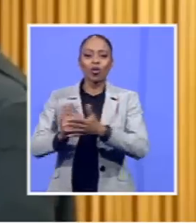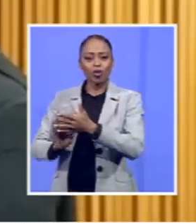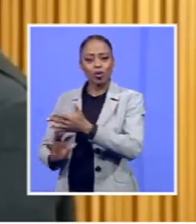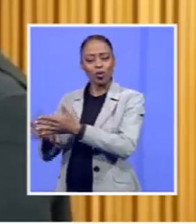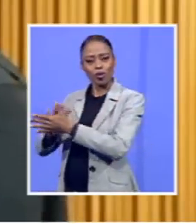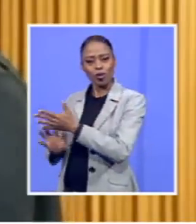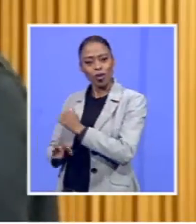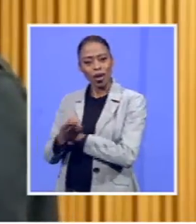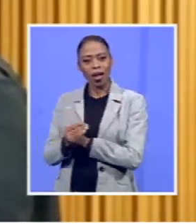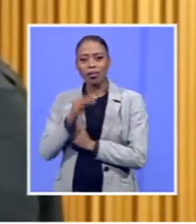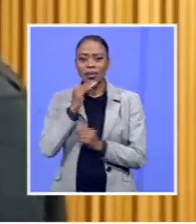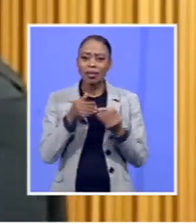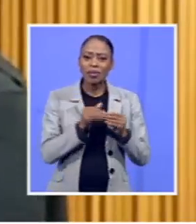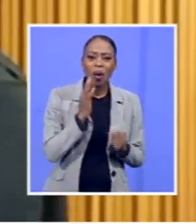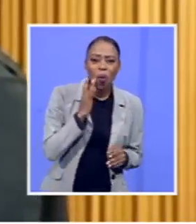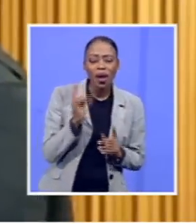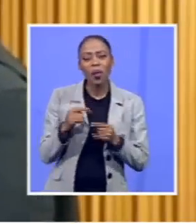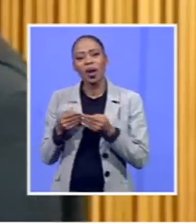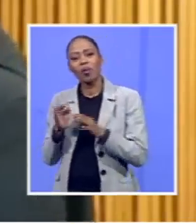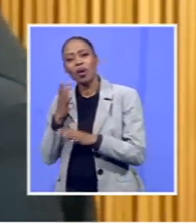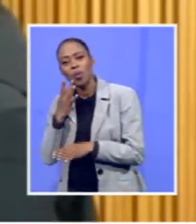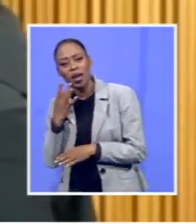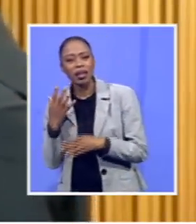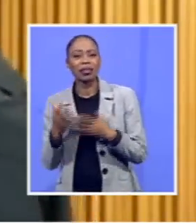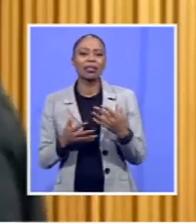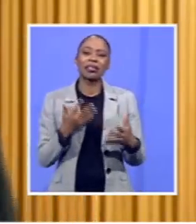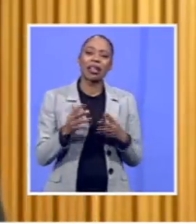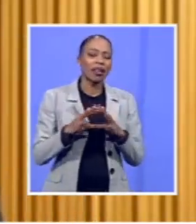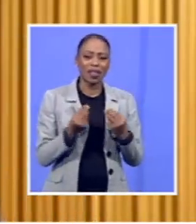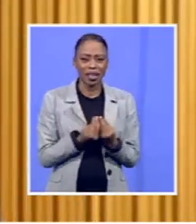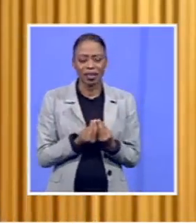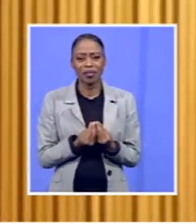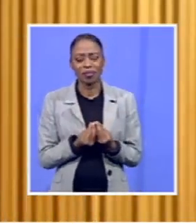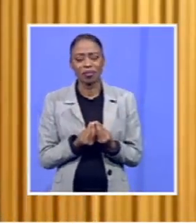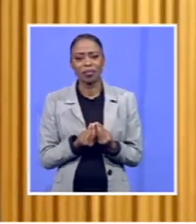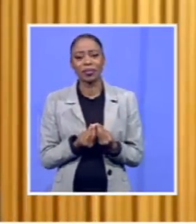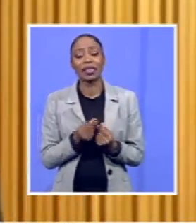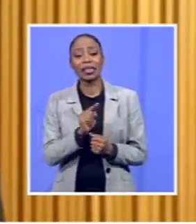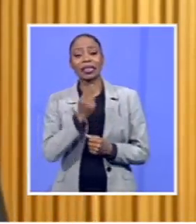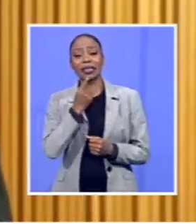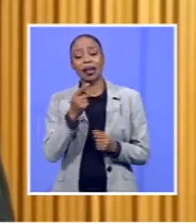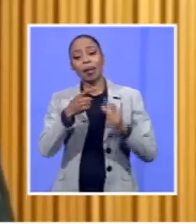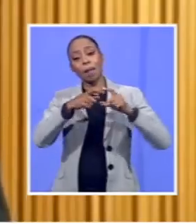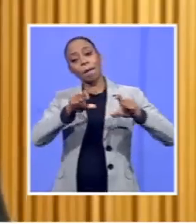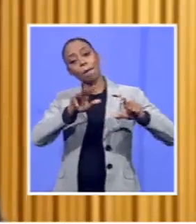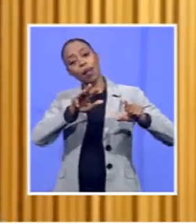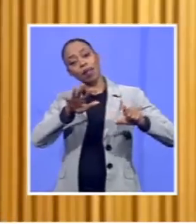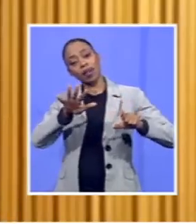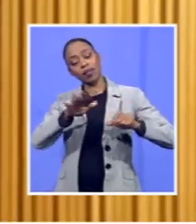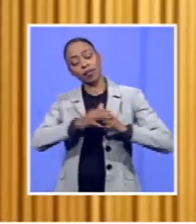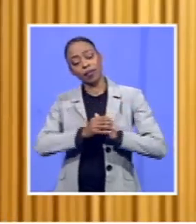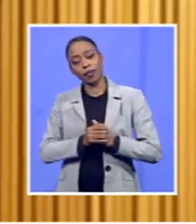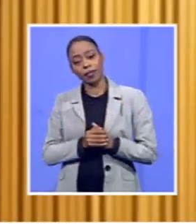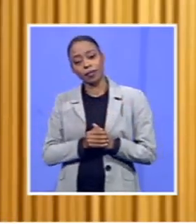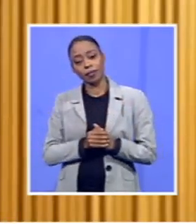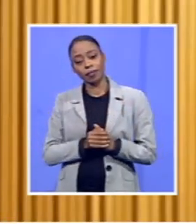proceedings may start or may not start, and so on. It says at paragraph